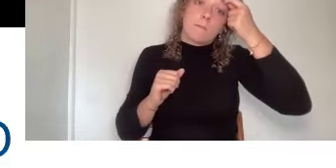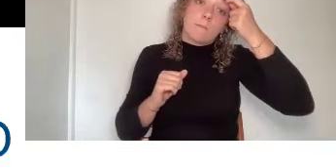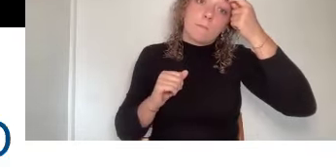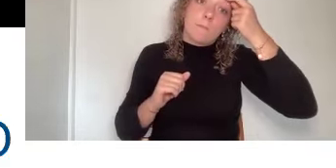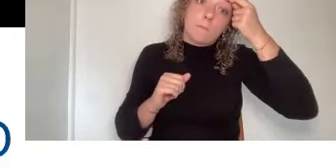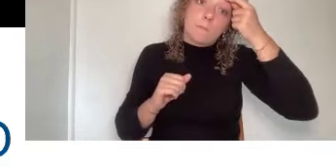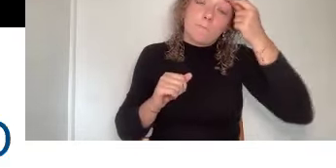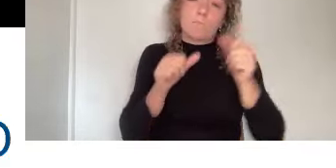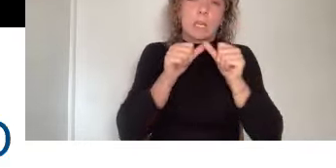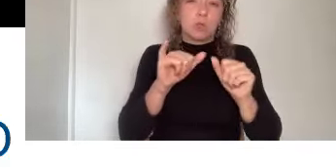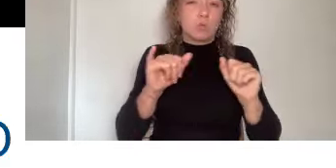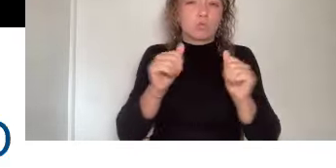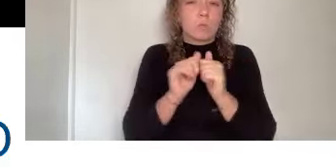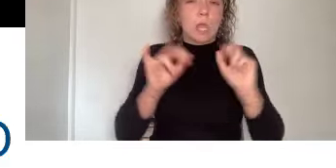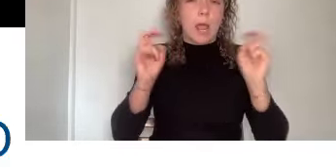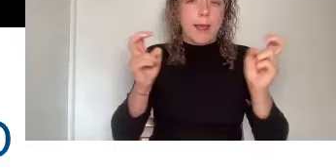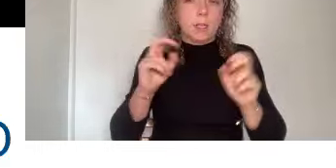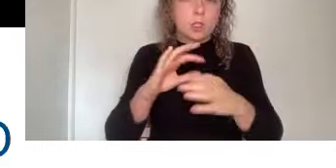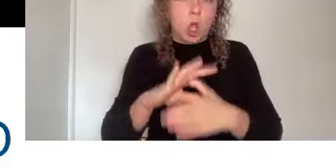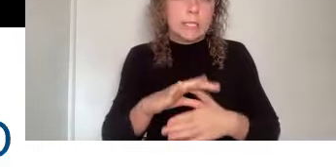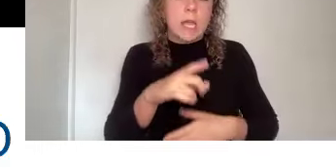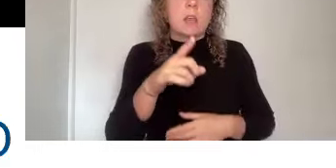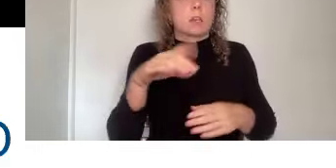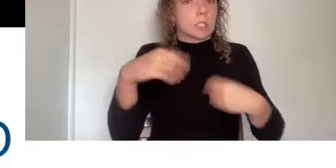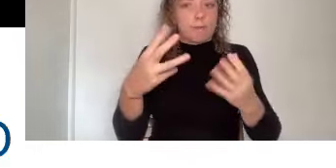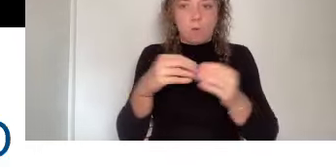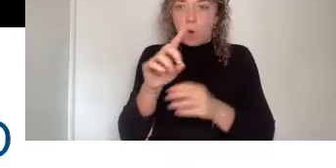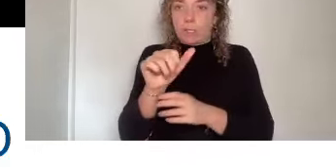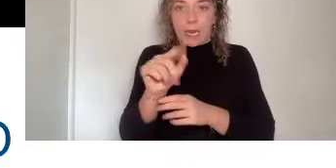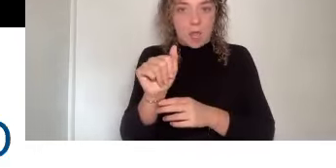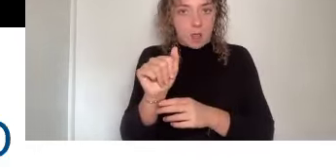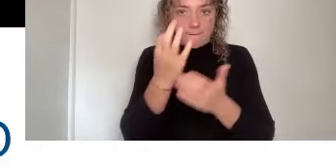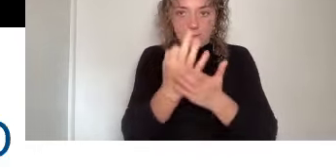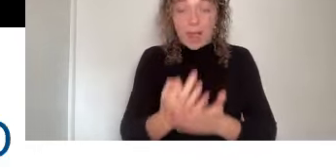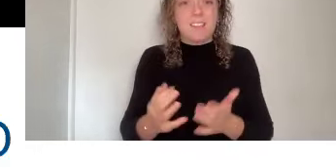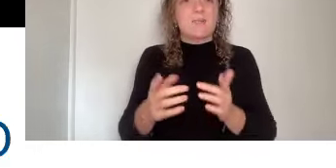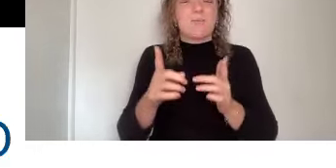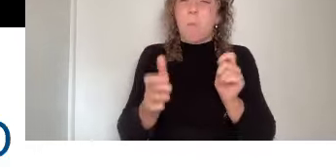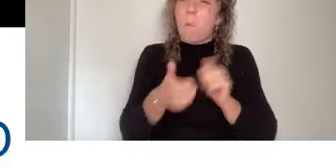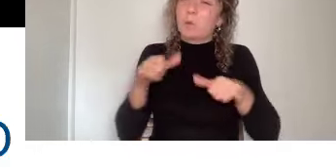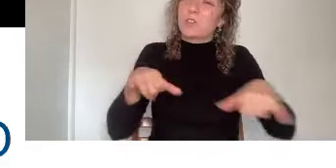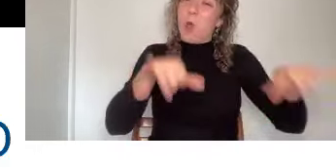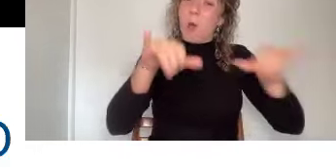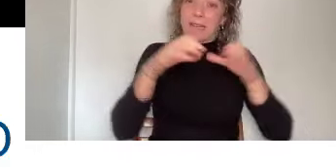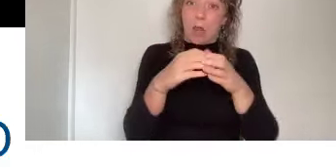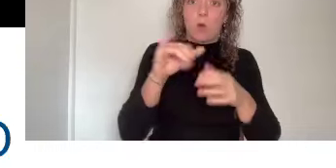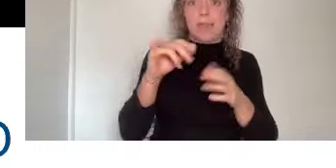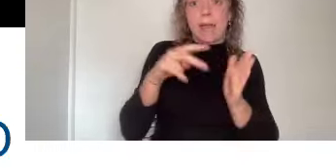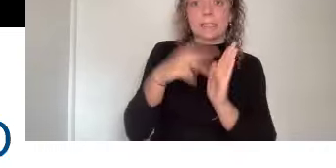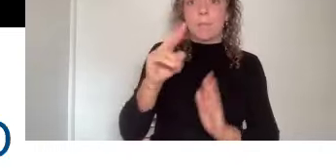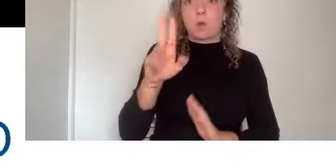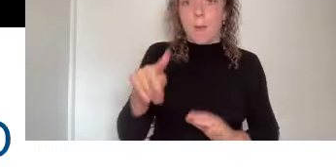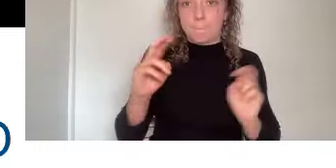content, when I said, I'm going to give you some more data, some more hard facts. When I said it's by far the most common category that doubled up, this pie